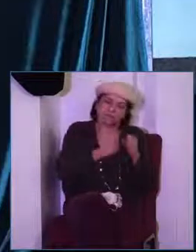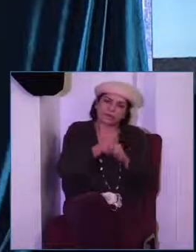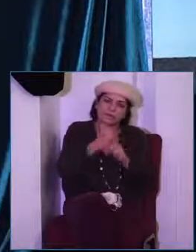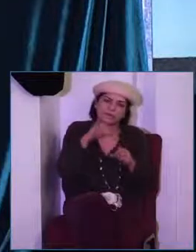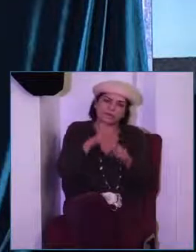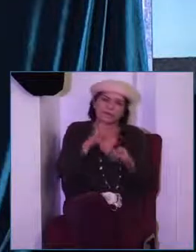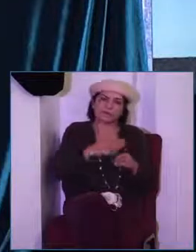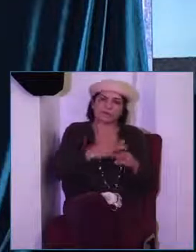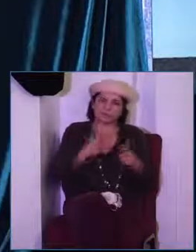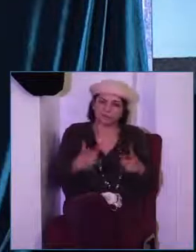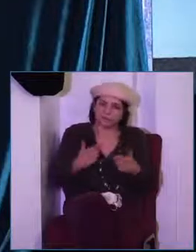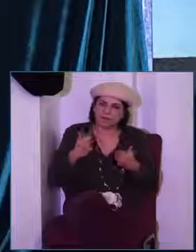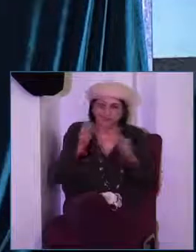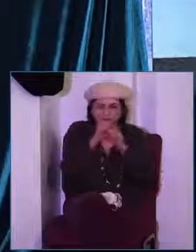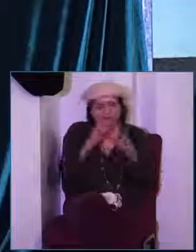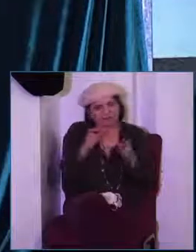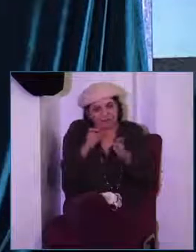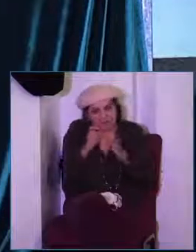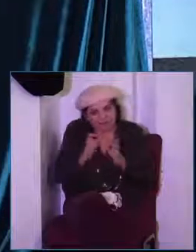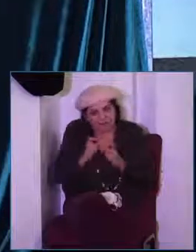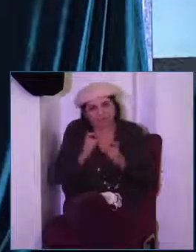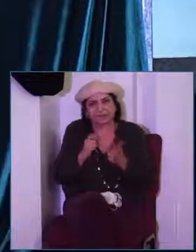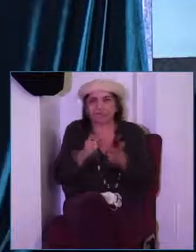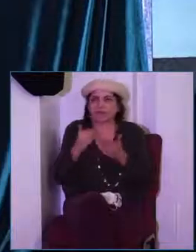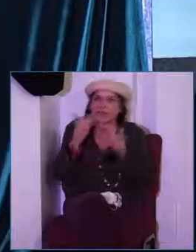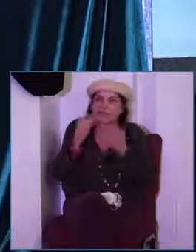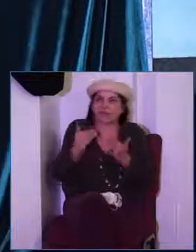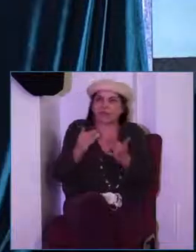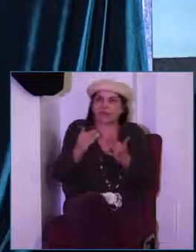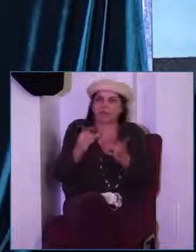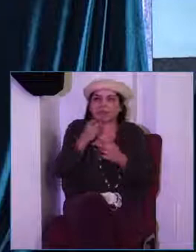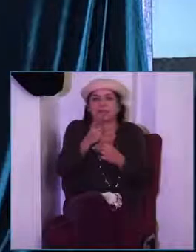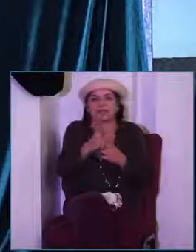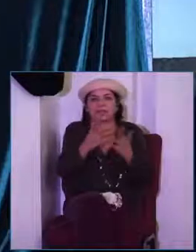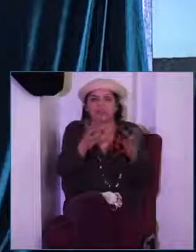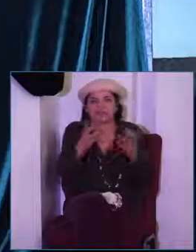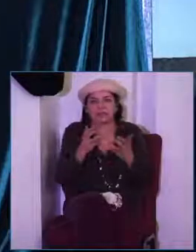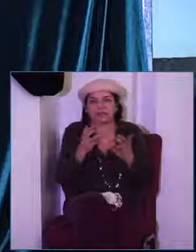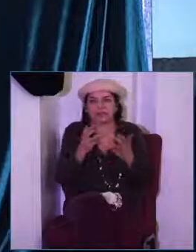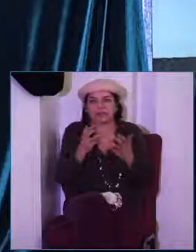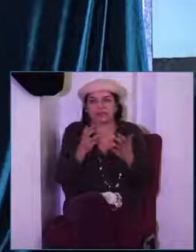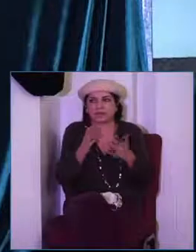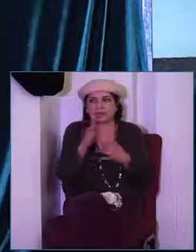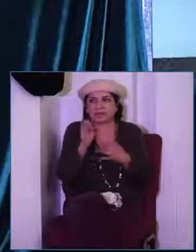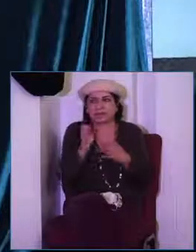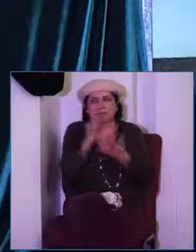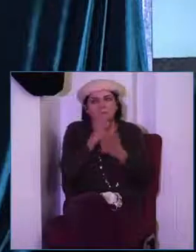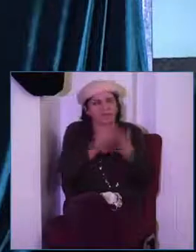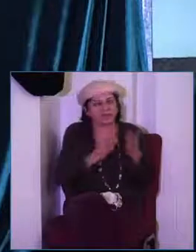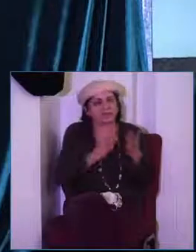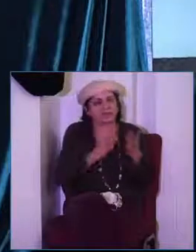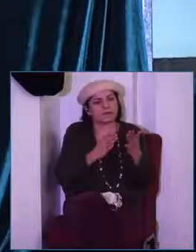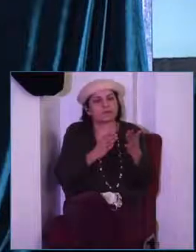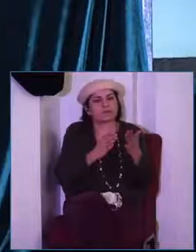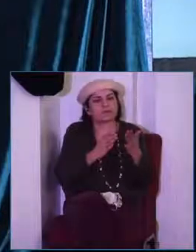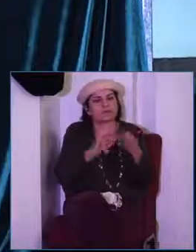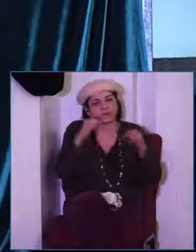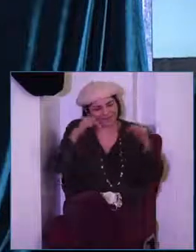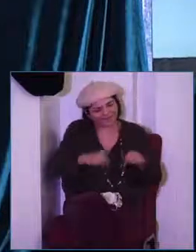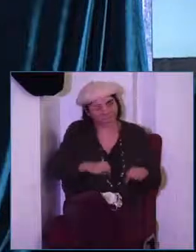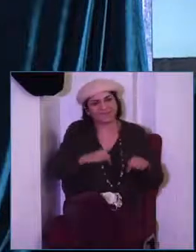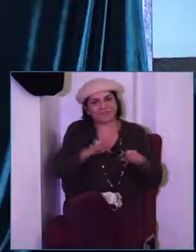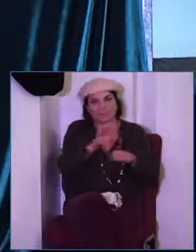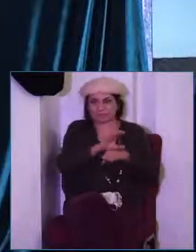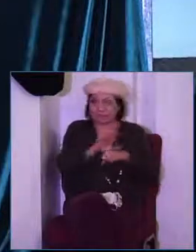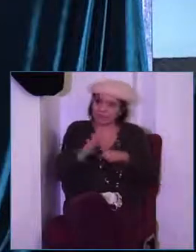he gave me. I'm thankful that he wanted to be a part of this church. And he wanted, did you